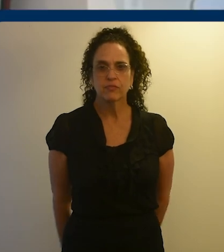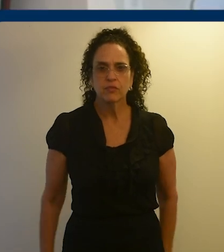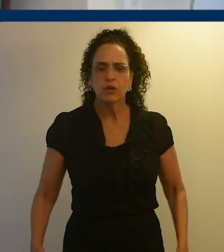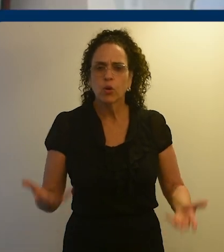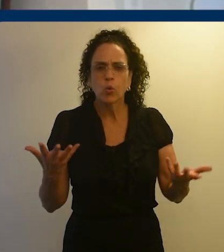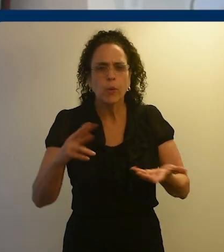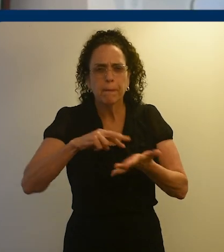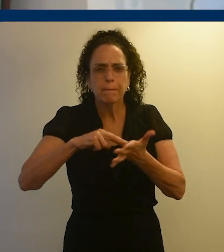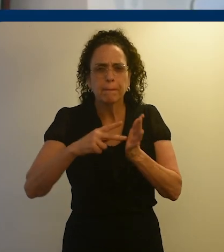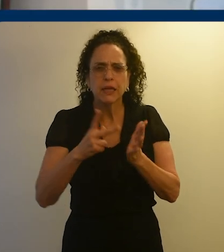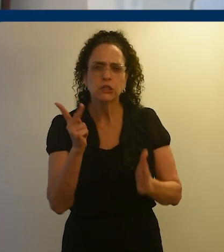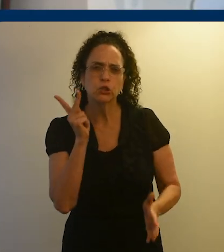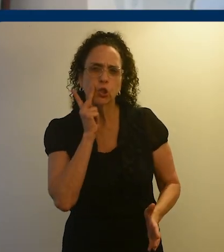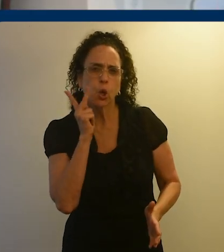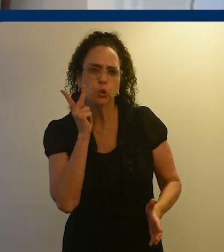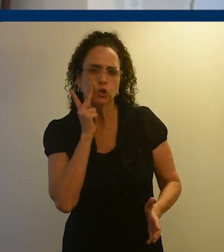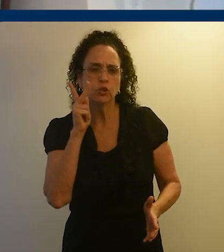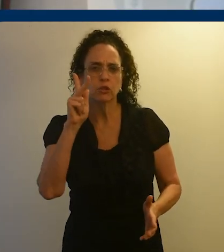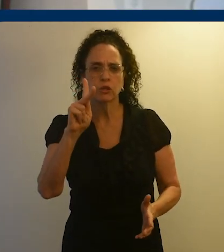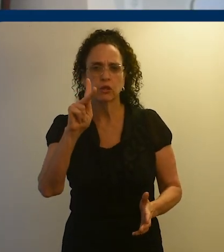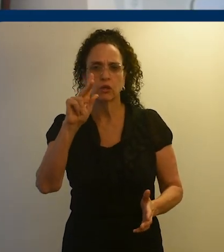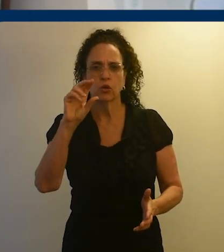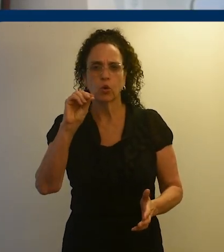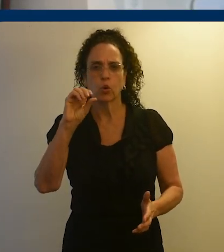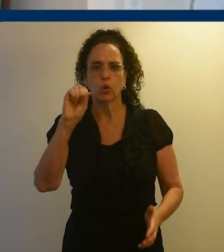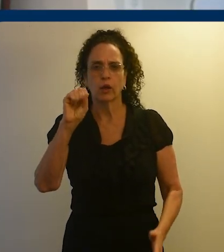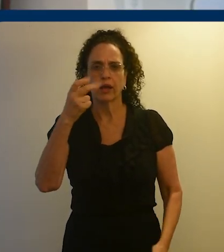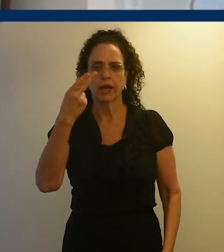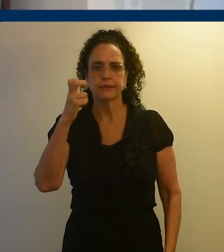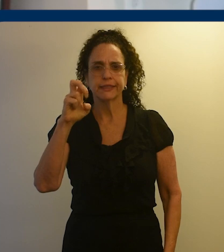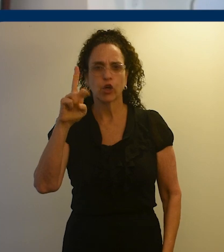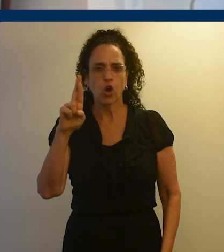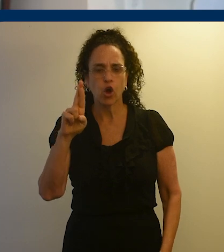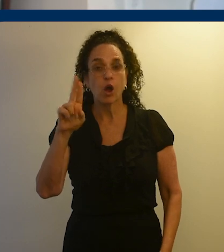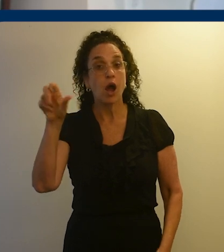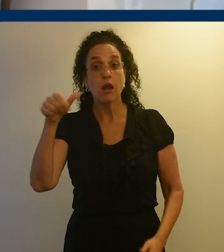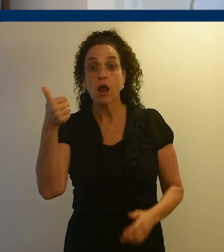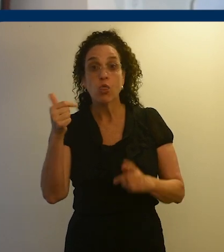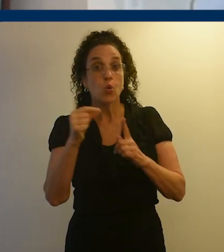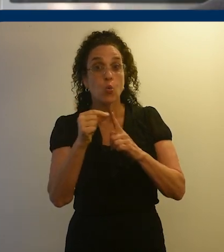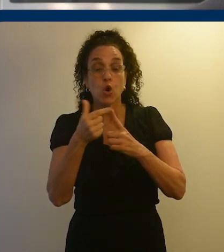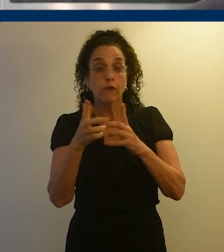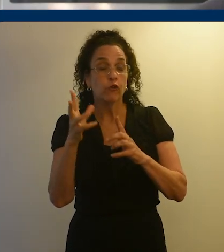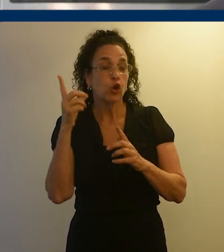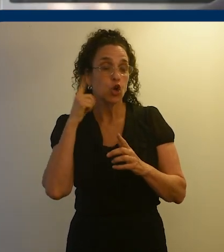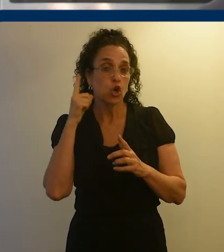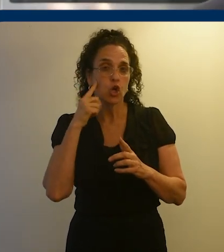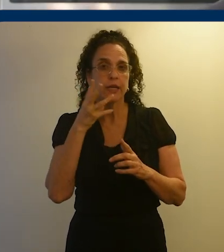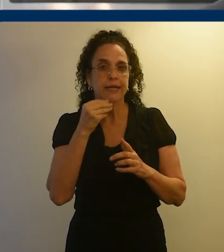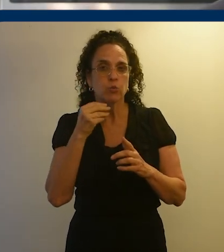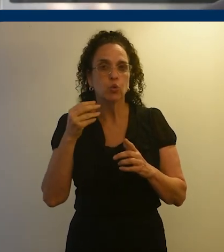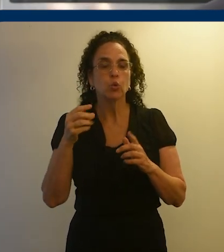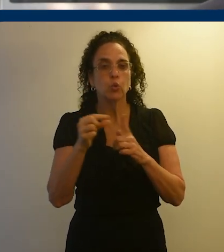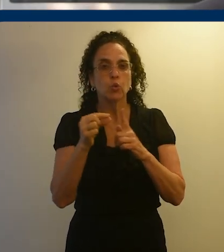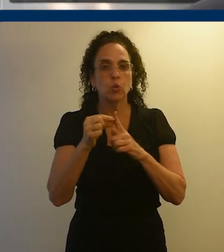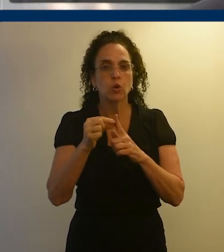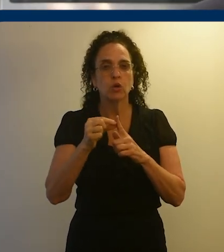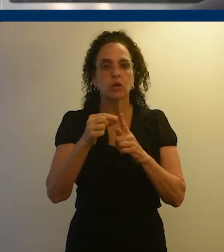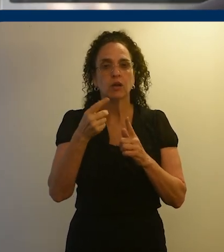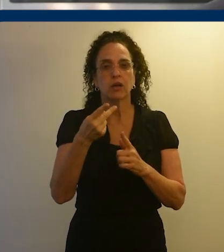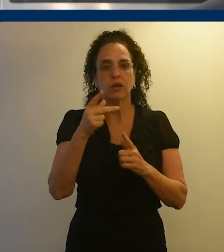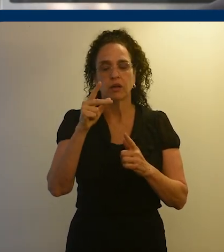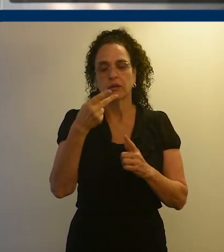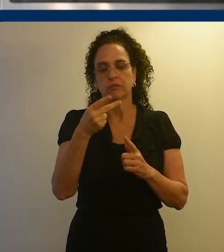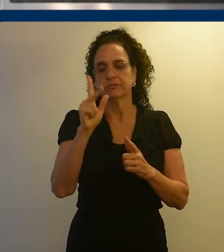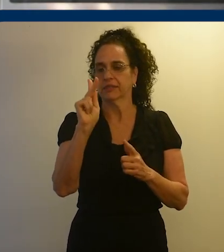is kosher, or another word that you may have heard, kashrut? Kosher or kashrut